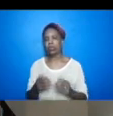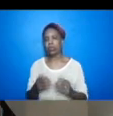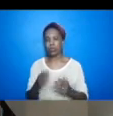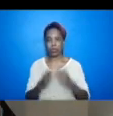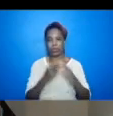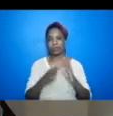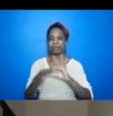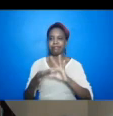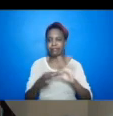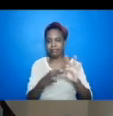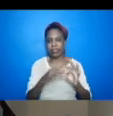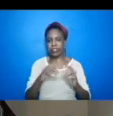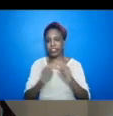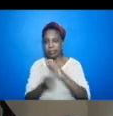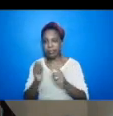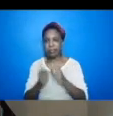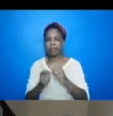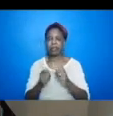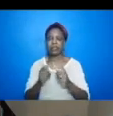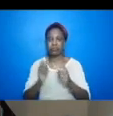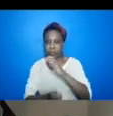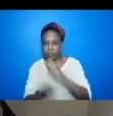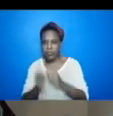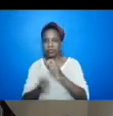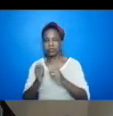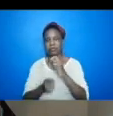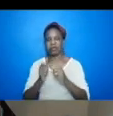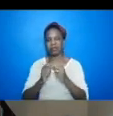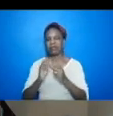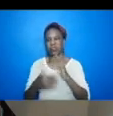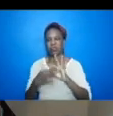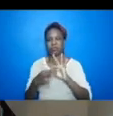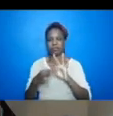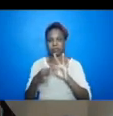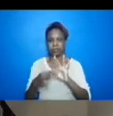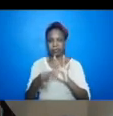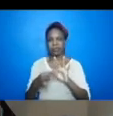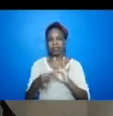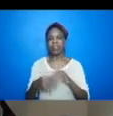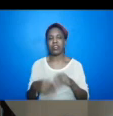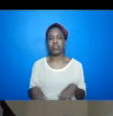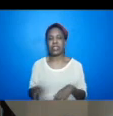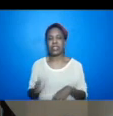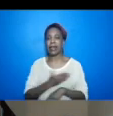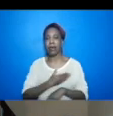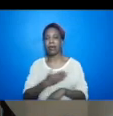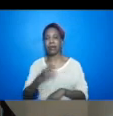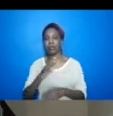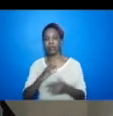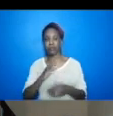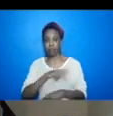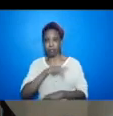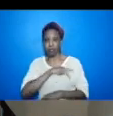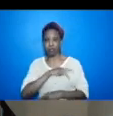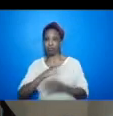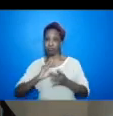So we have these personal stories that help to shape our sense of identity. Those personal stories are